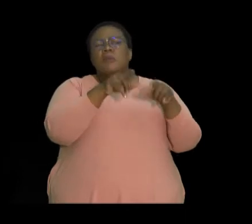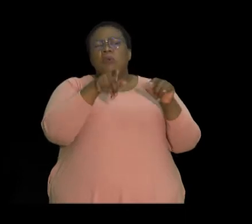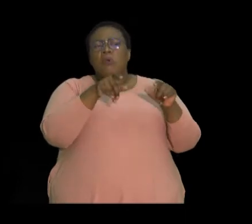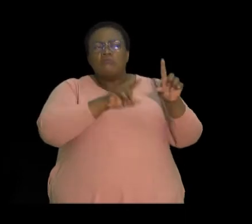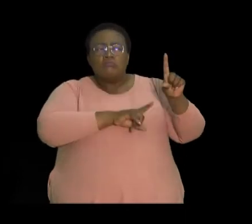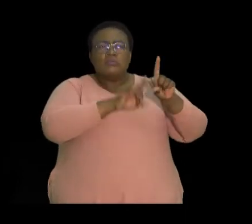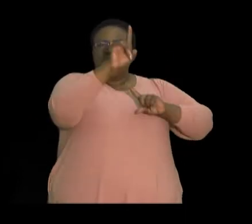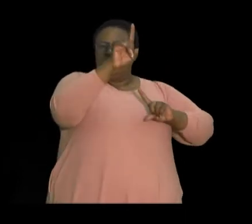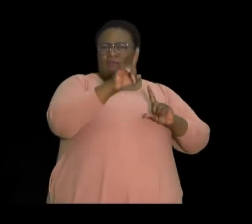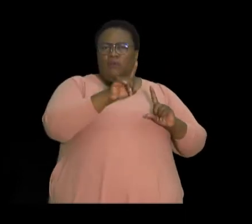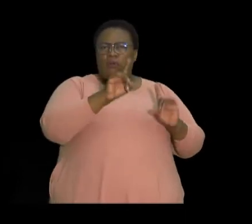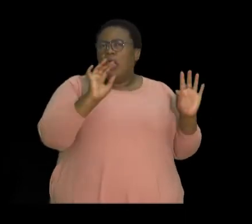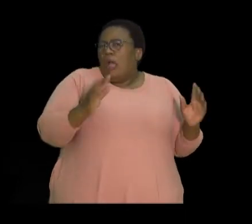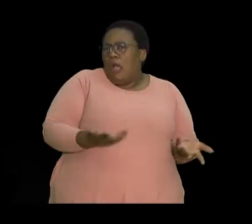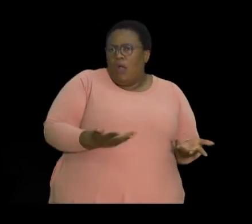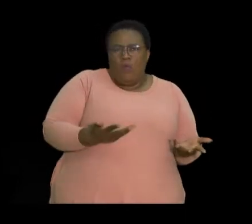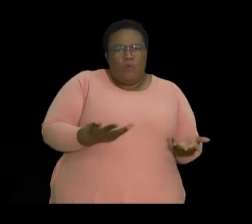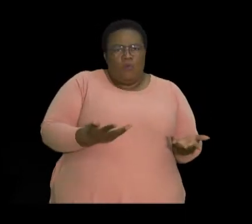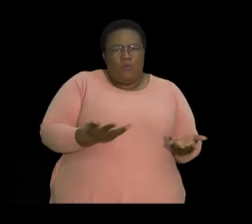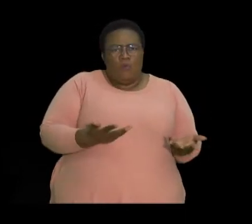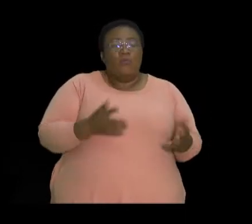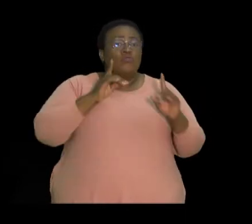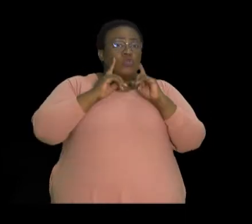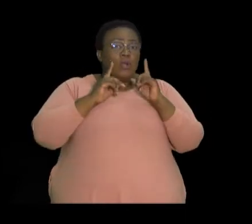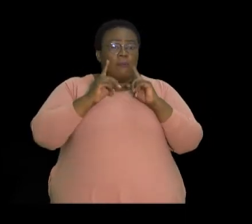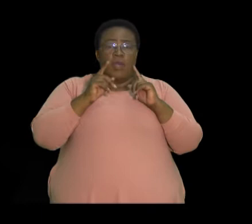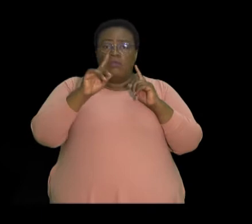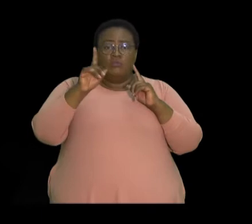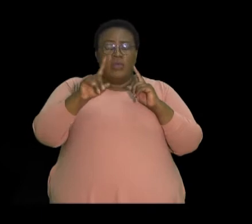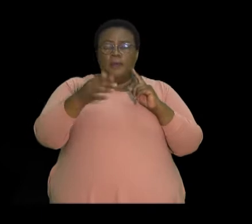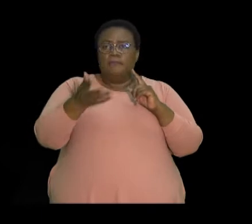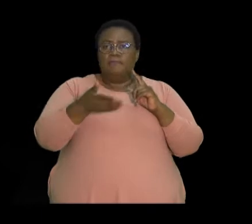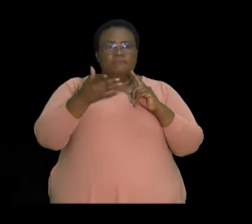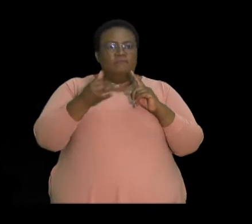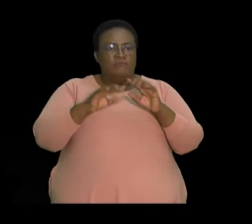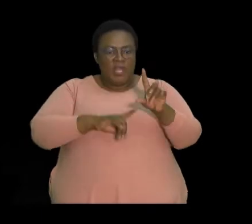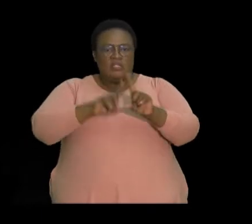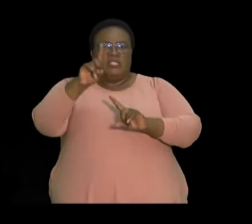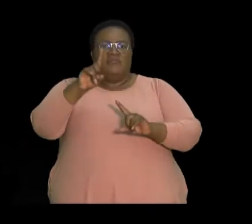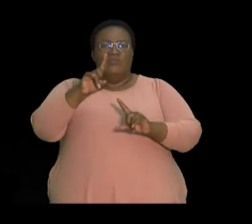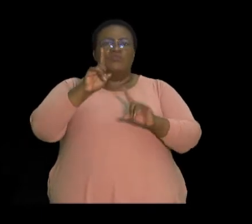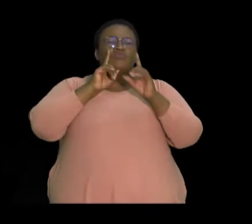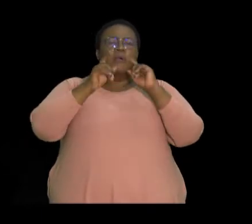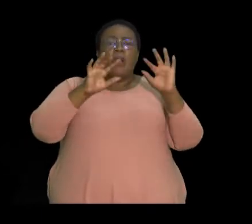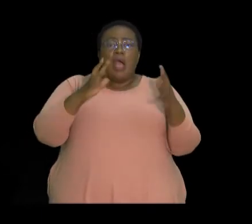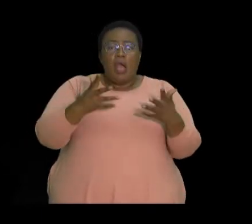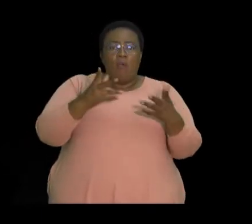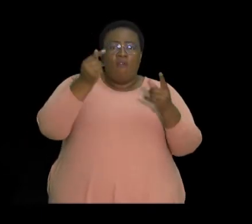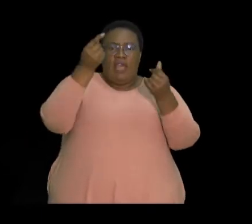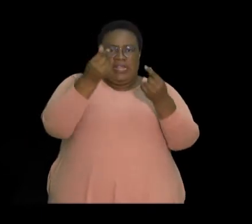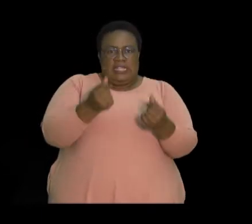what makes them successful? When you talk about successful, we're talking in terms of finances. How are people living off